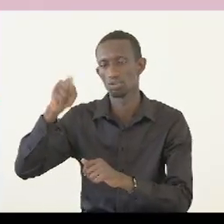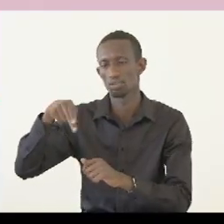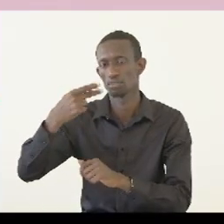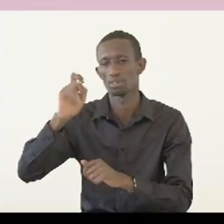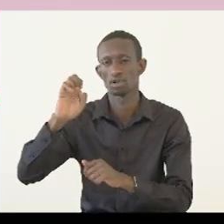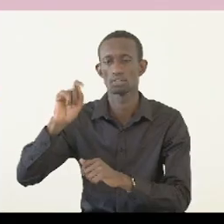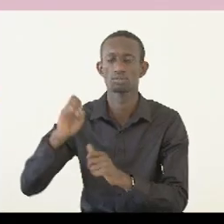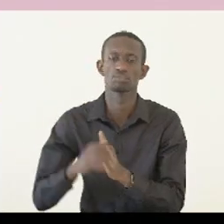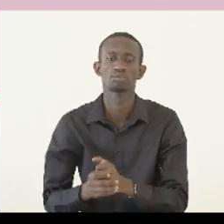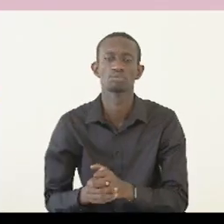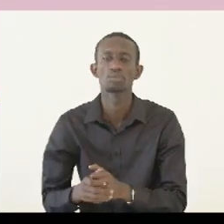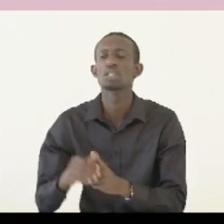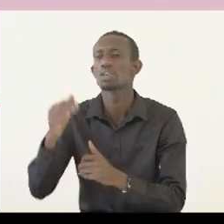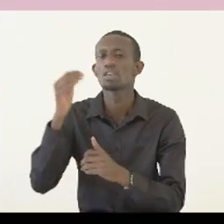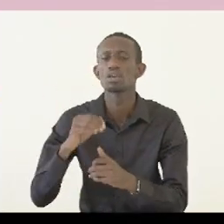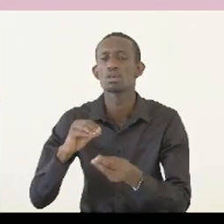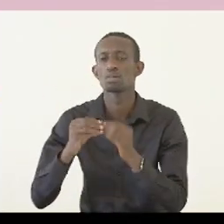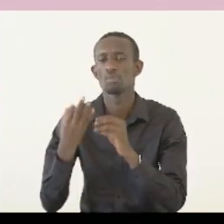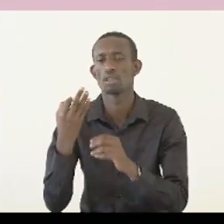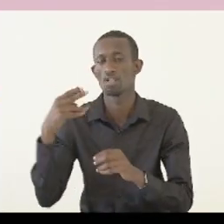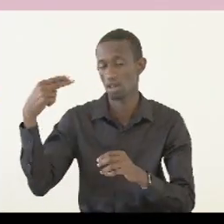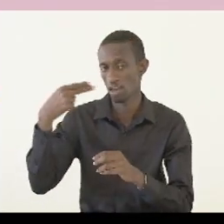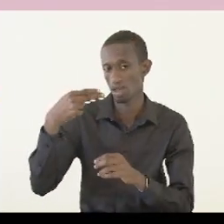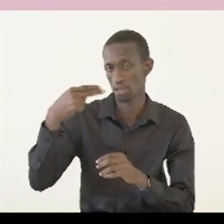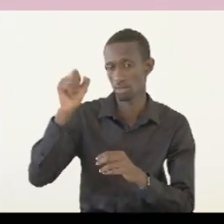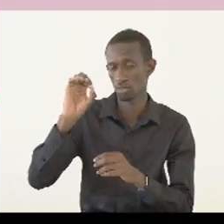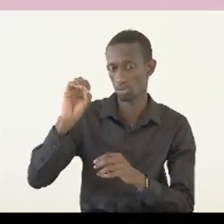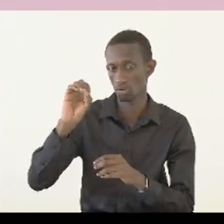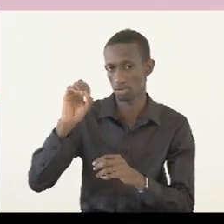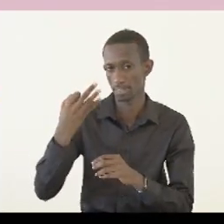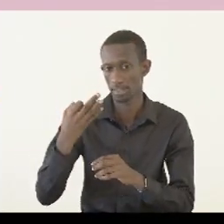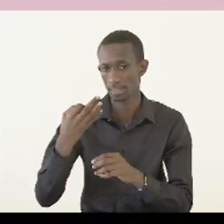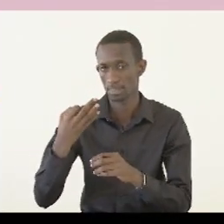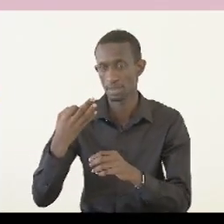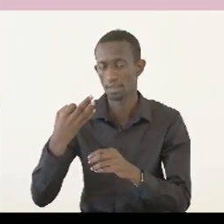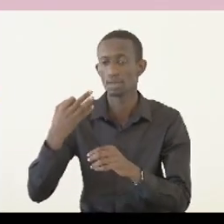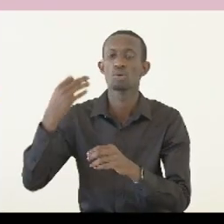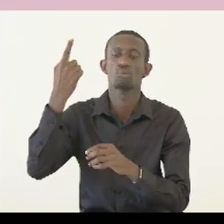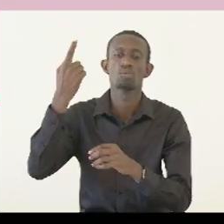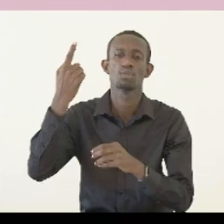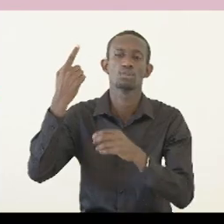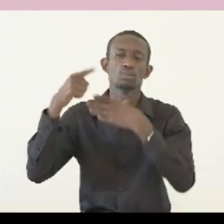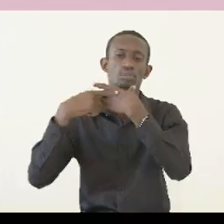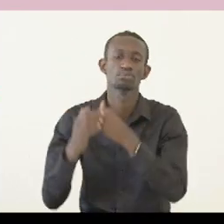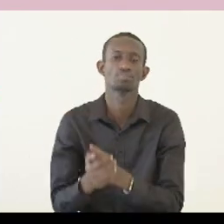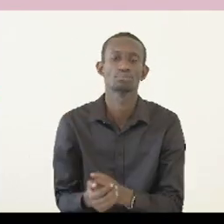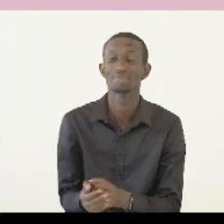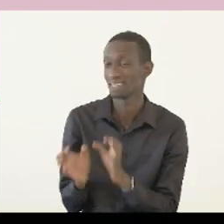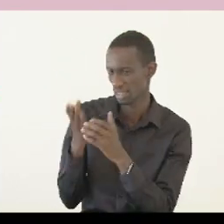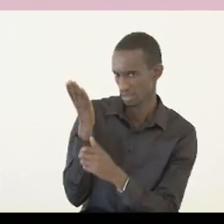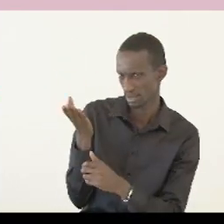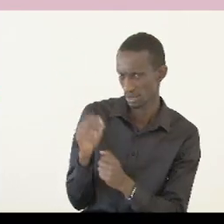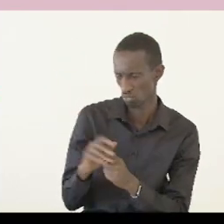HSO3, 1 negative. We've seen that, you can see this particle is derived from